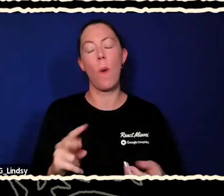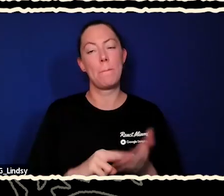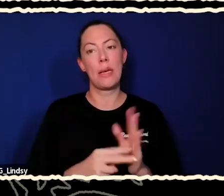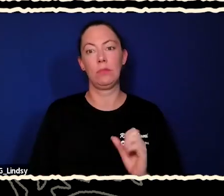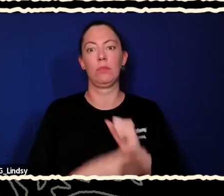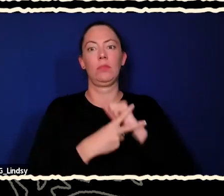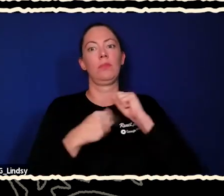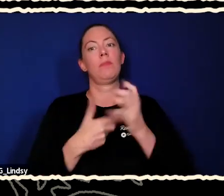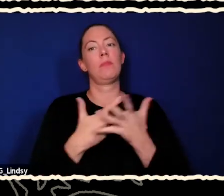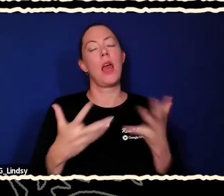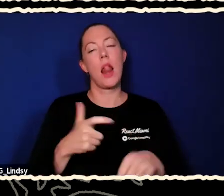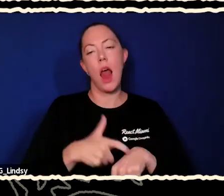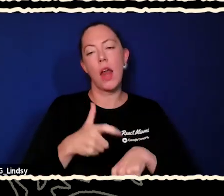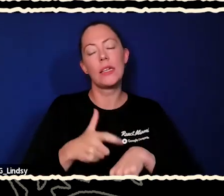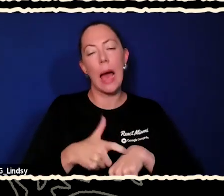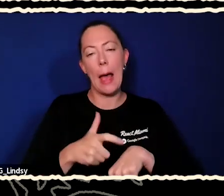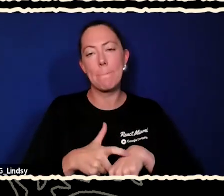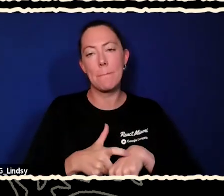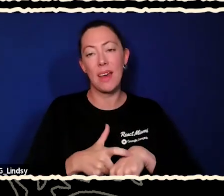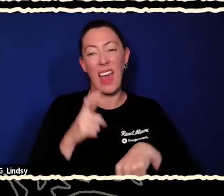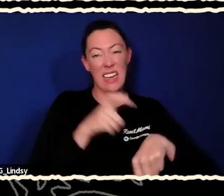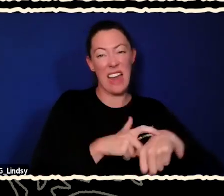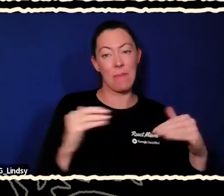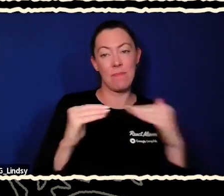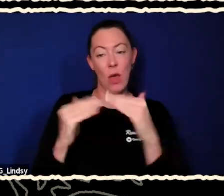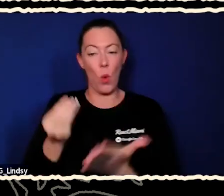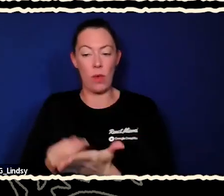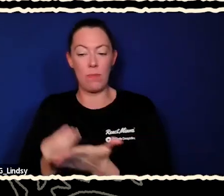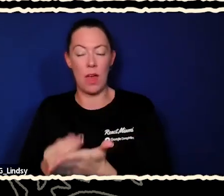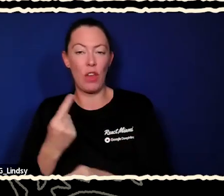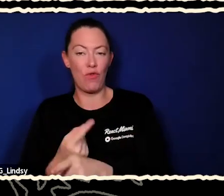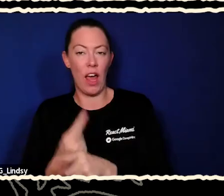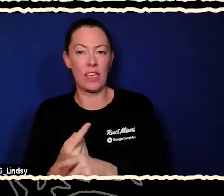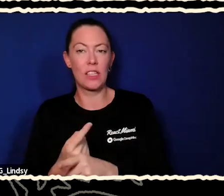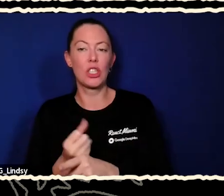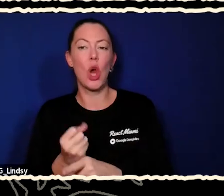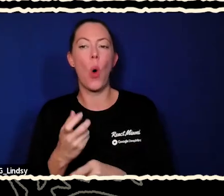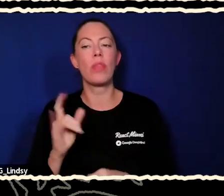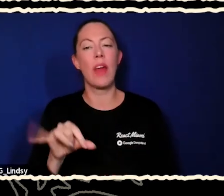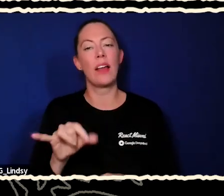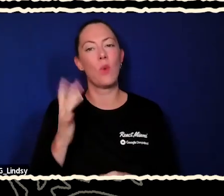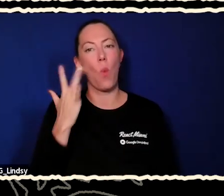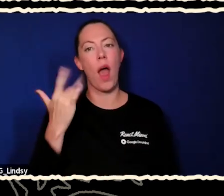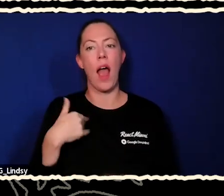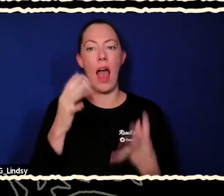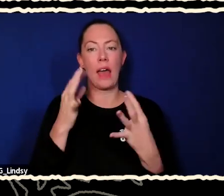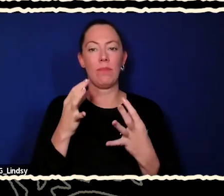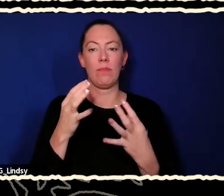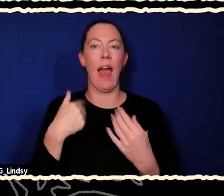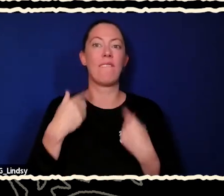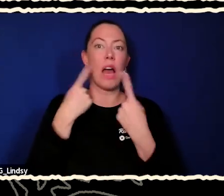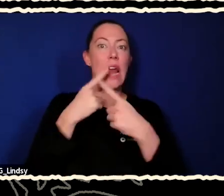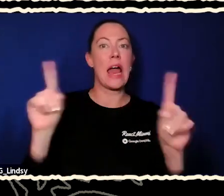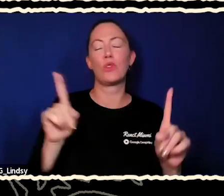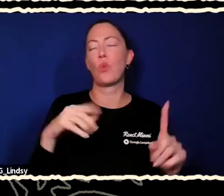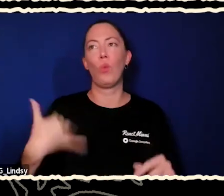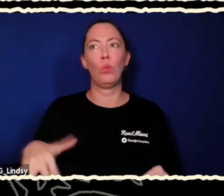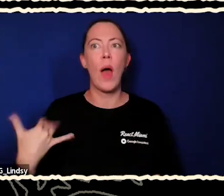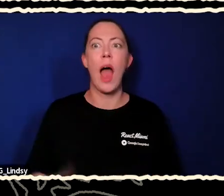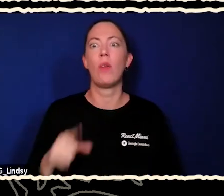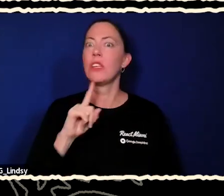that. And time means money, right? So that's why when I was like, wow, this is really great. It just